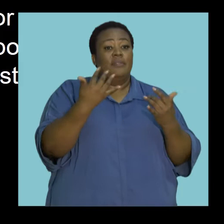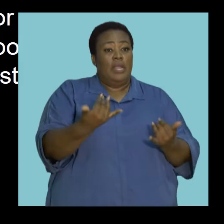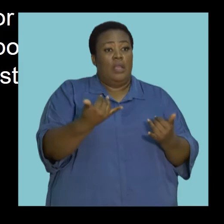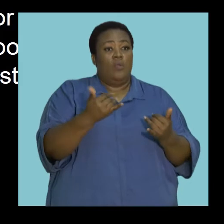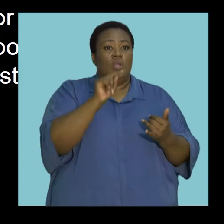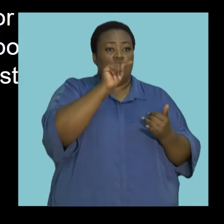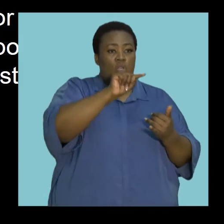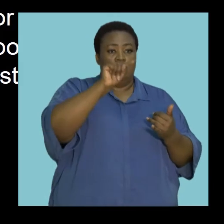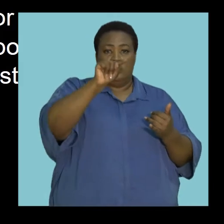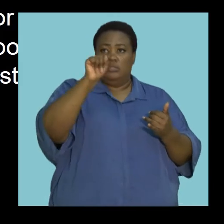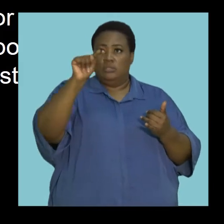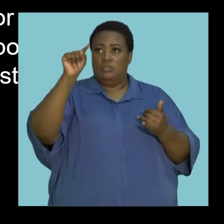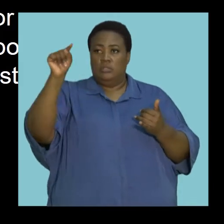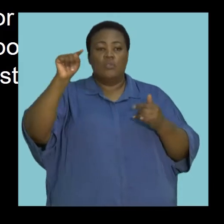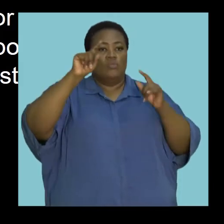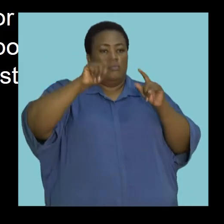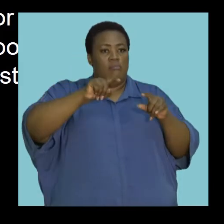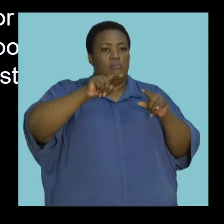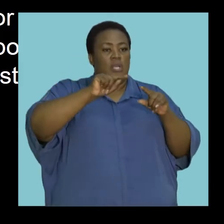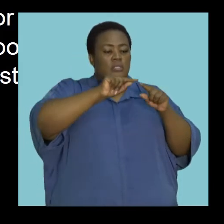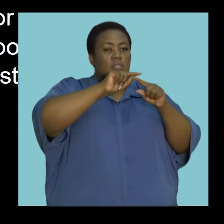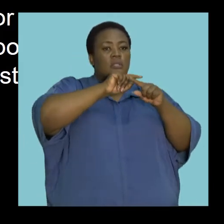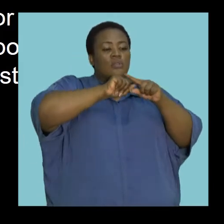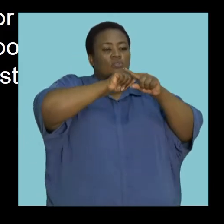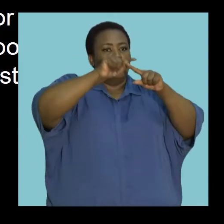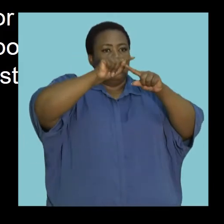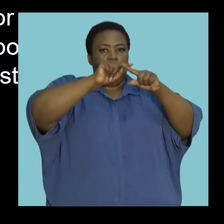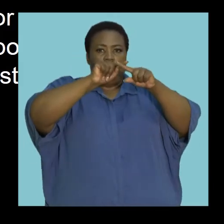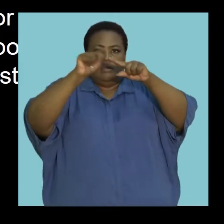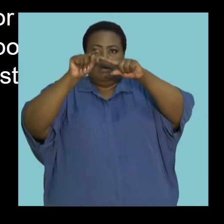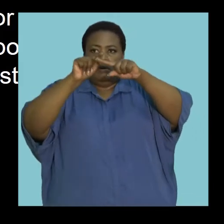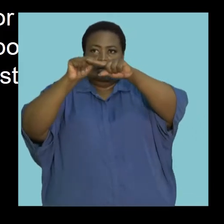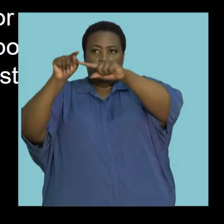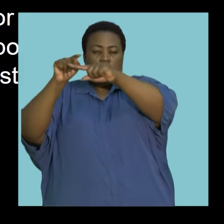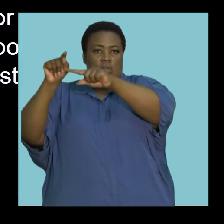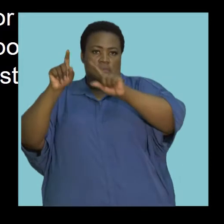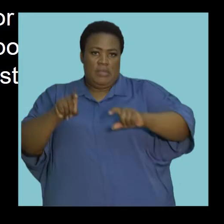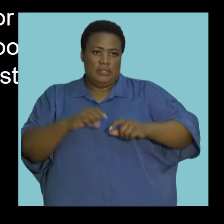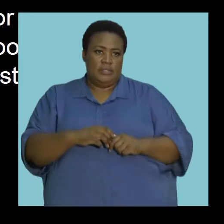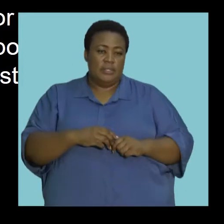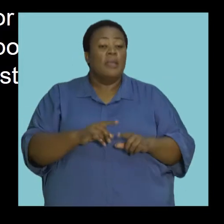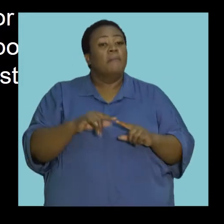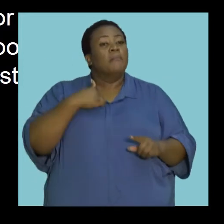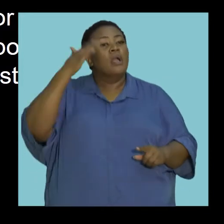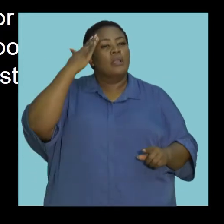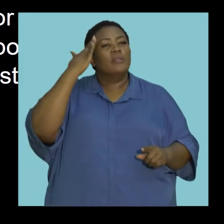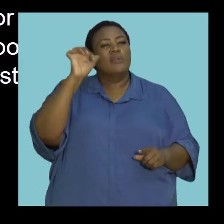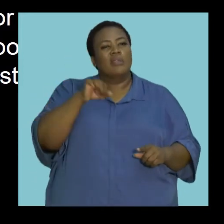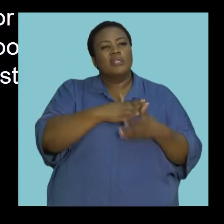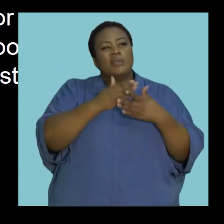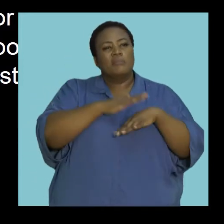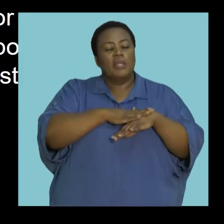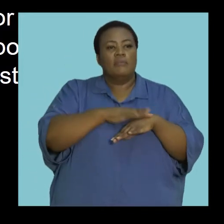we've got to join these dots using a ruler until all the dots have been joined in sequence. Now, I know